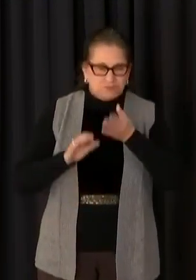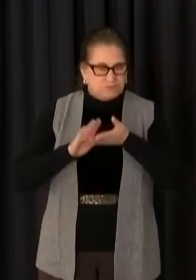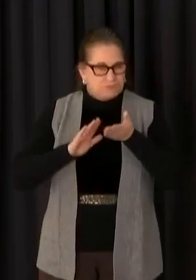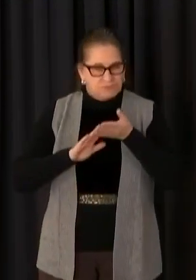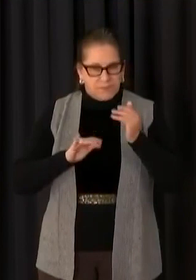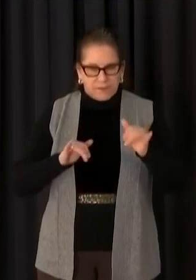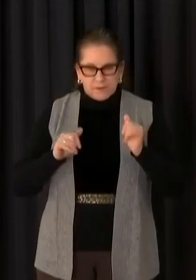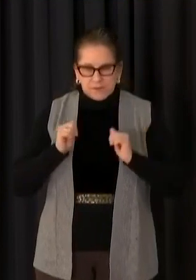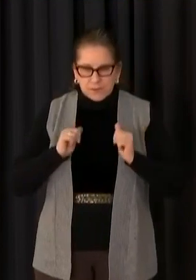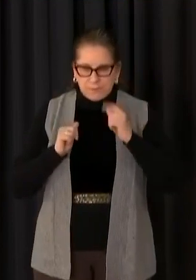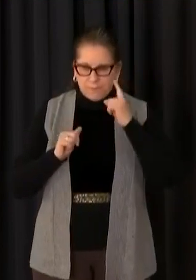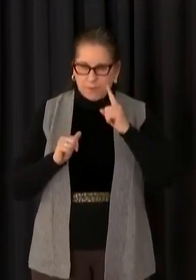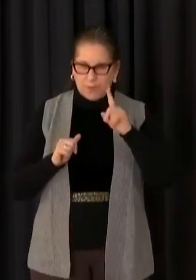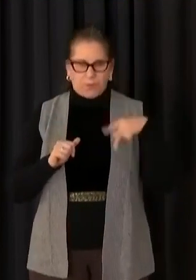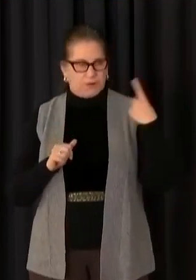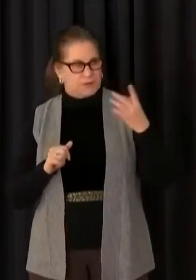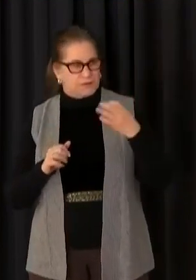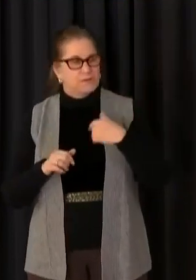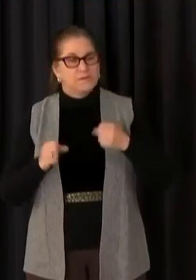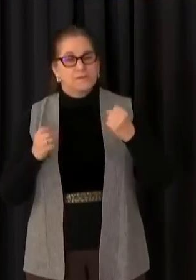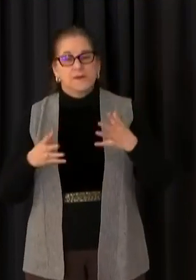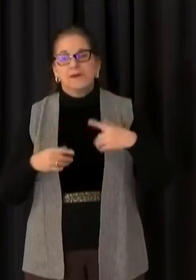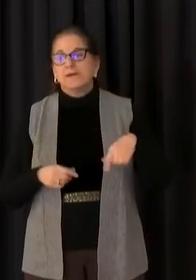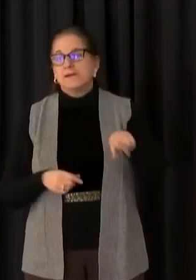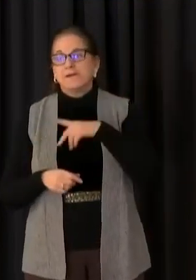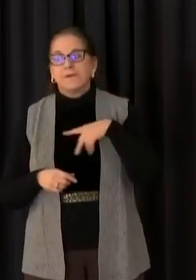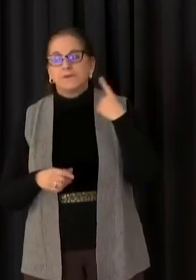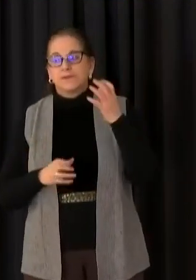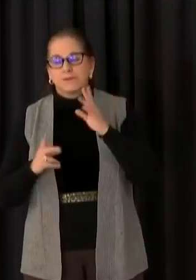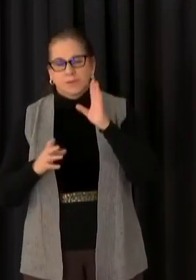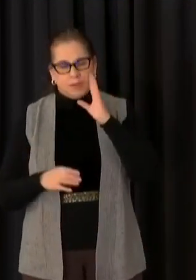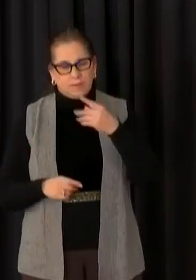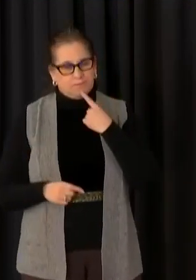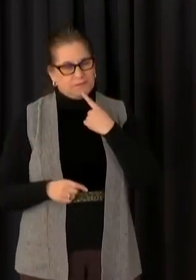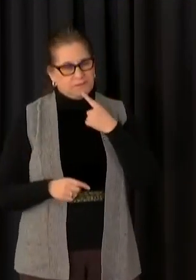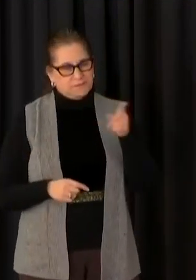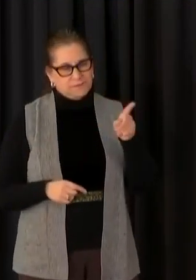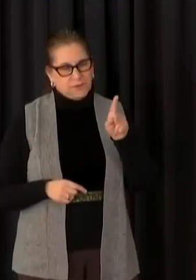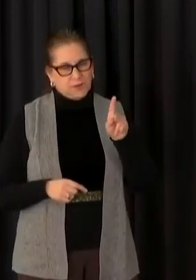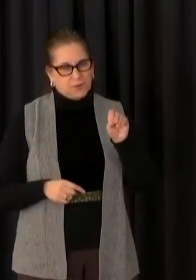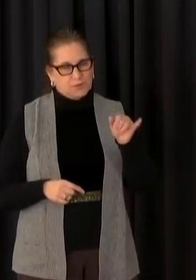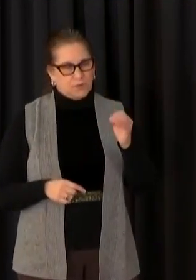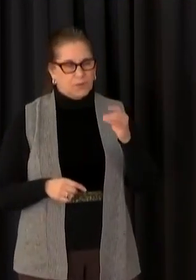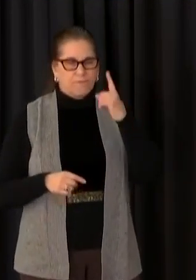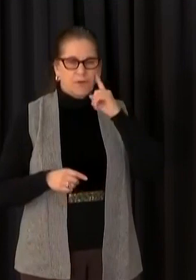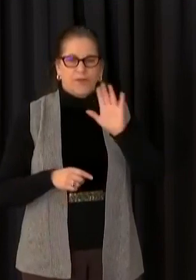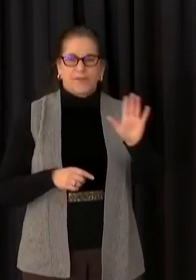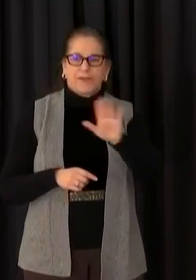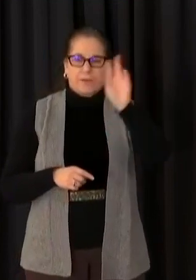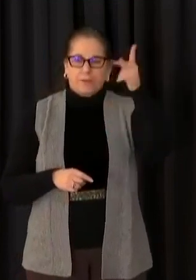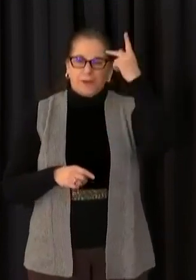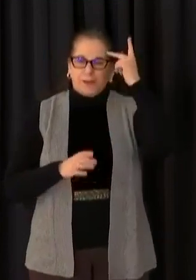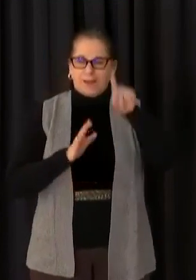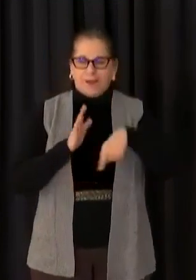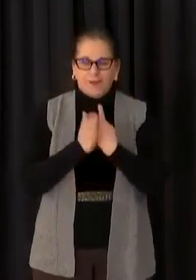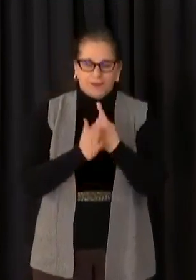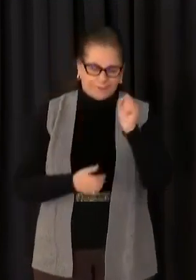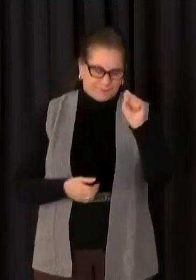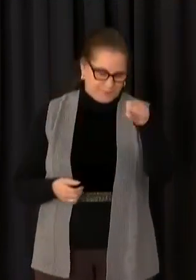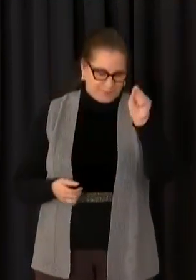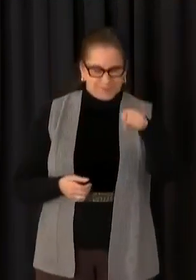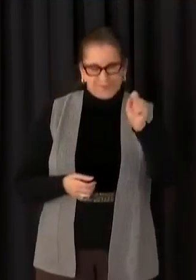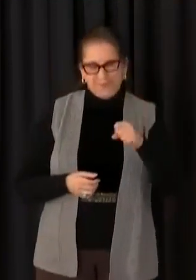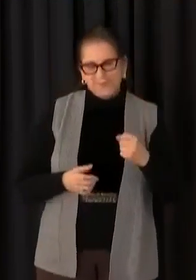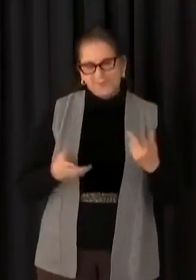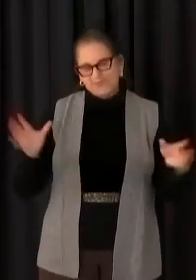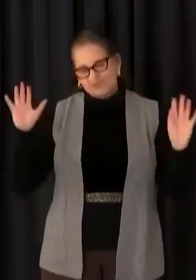entire region will miss that on a daily basis, but we will look forward to the politics hour. Thank you. Okay, I'll take one